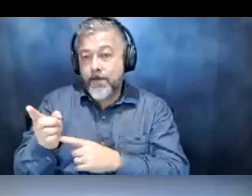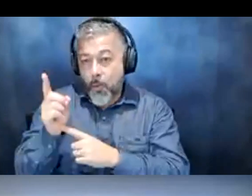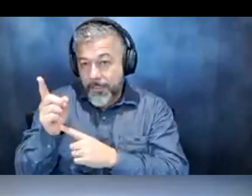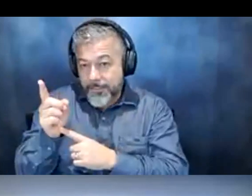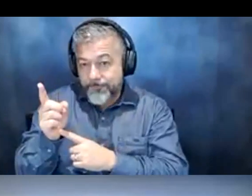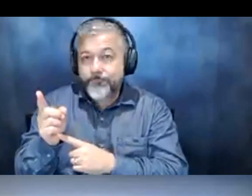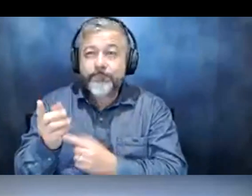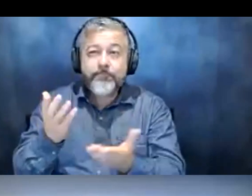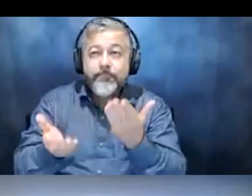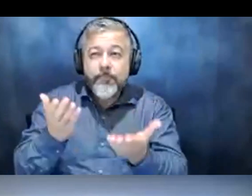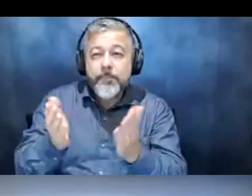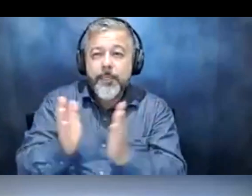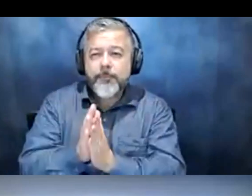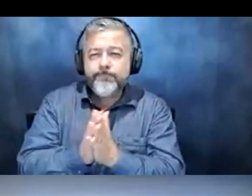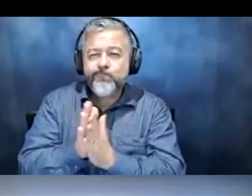about